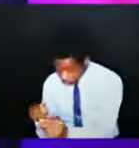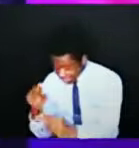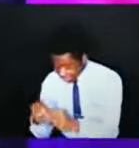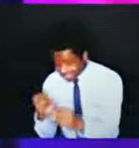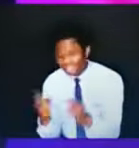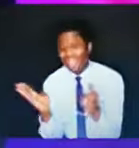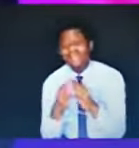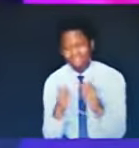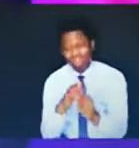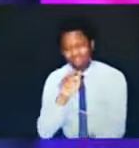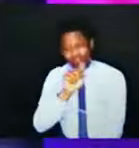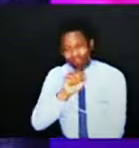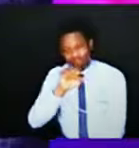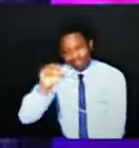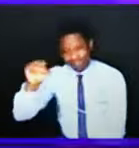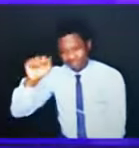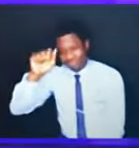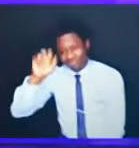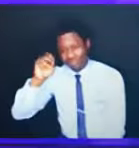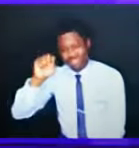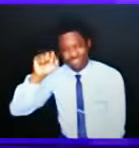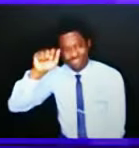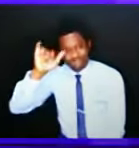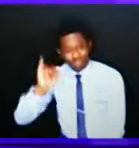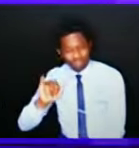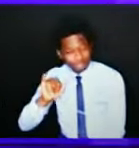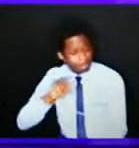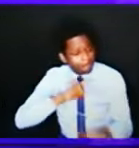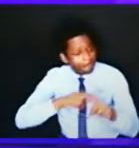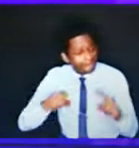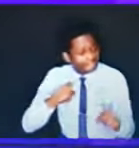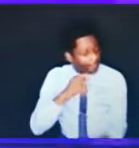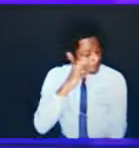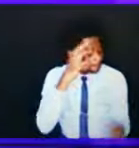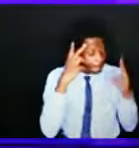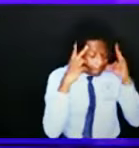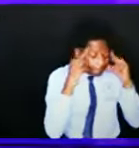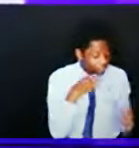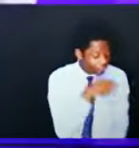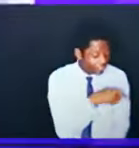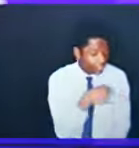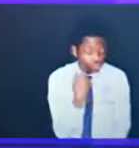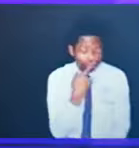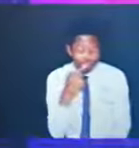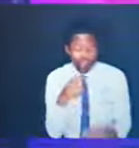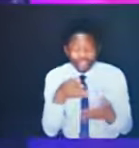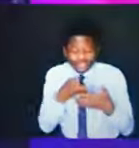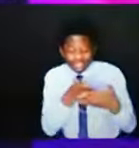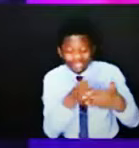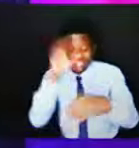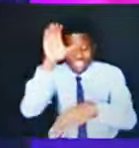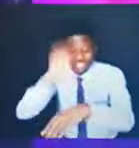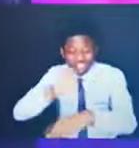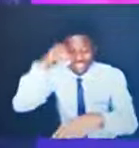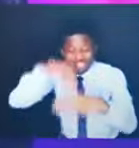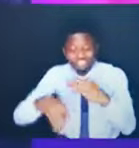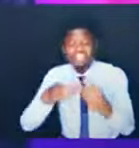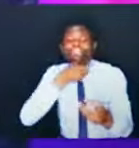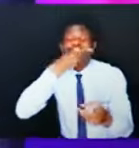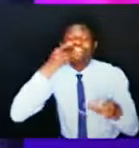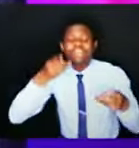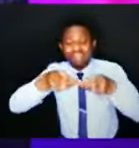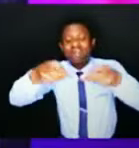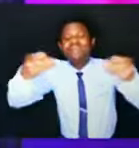this is he, Moses, who led the church in the wilderness. And we any Moses